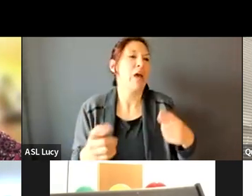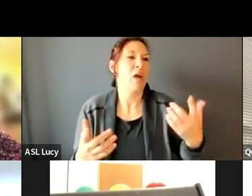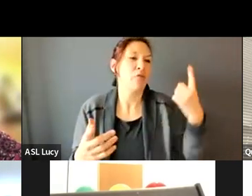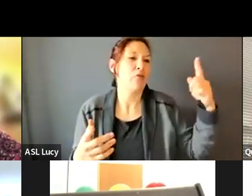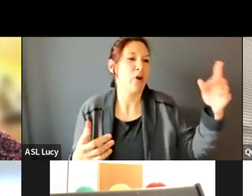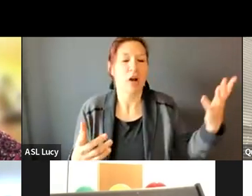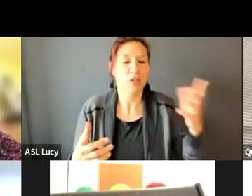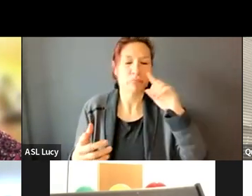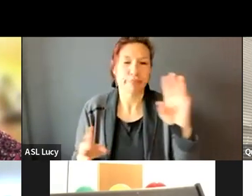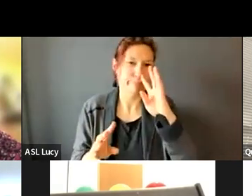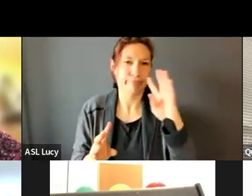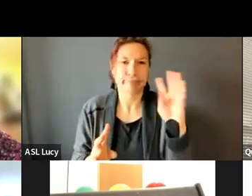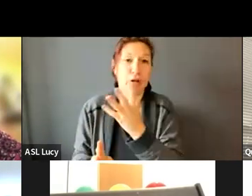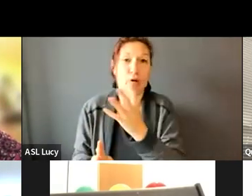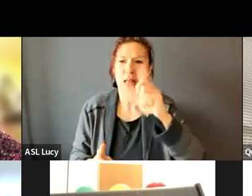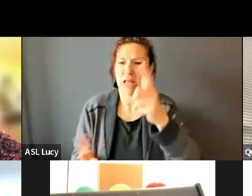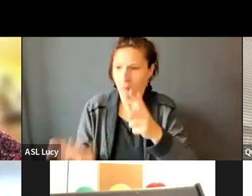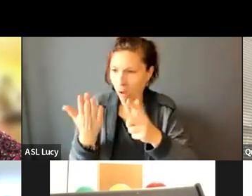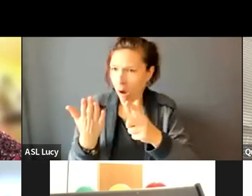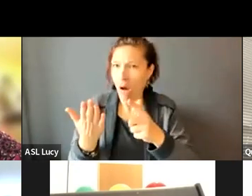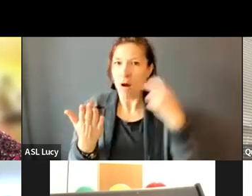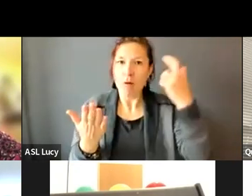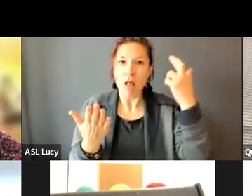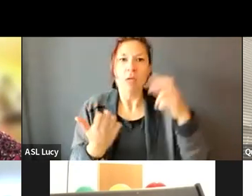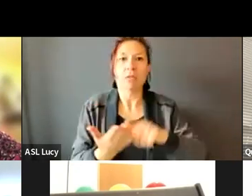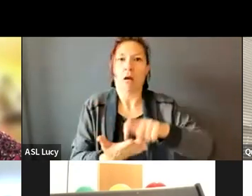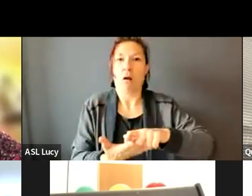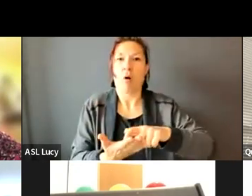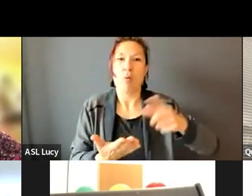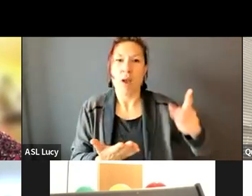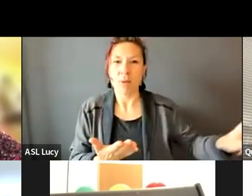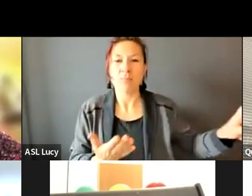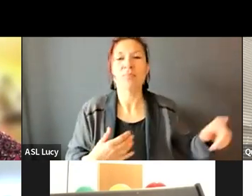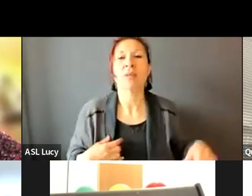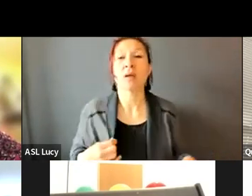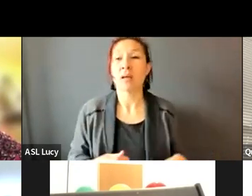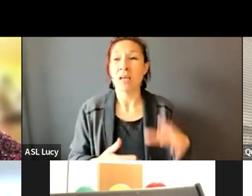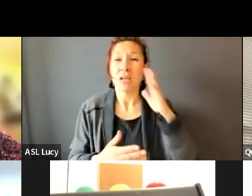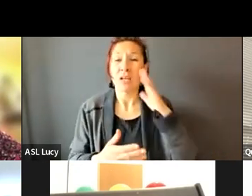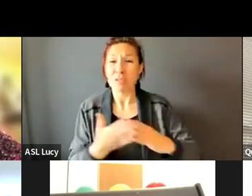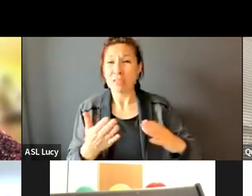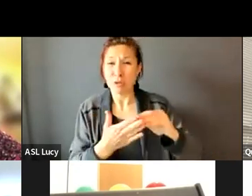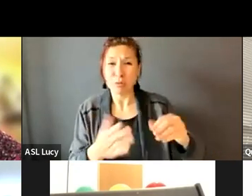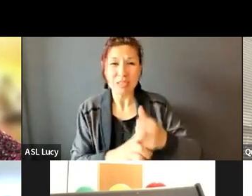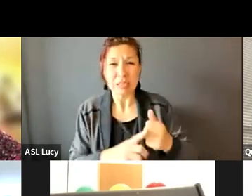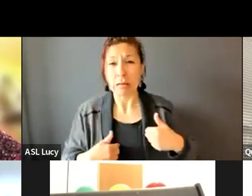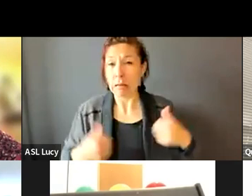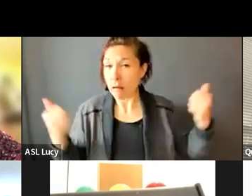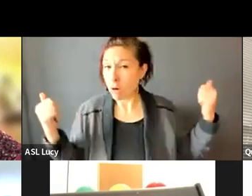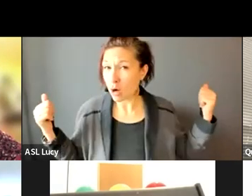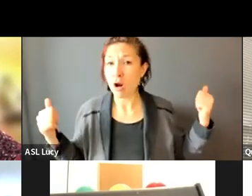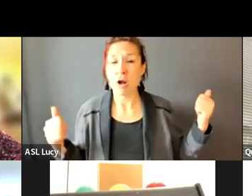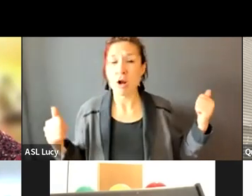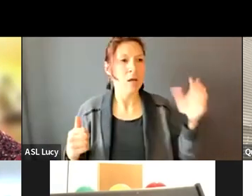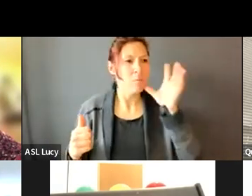some of the parents were making like because it is something important particularly with you know students who might be in younger grades um it would be really good